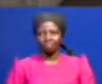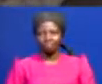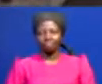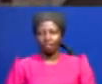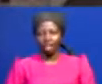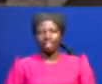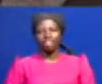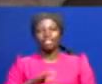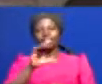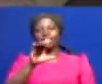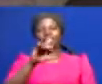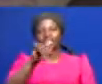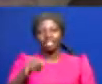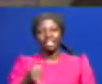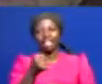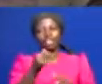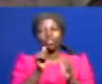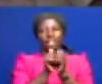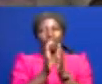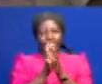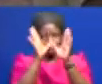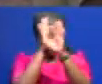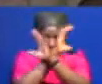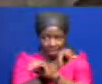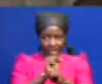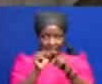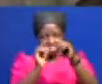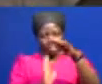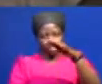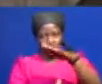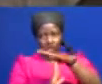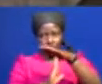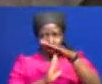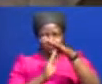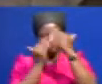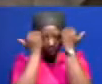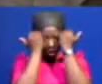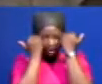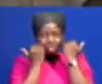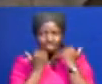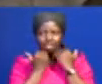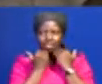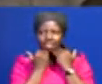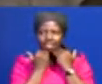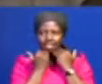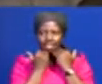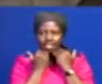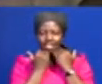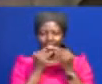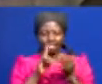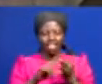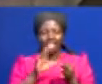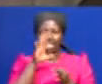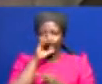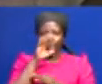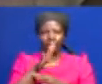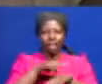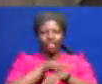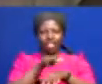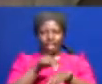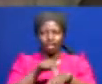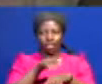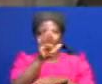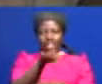the Chief Justice and President of the Supreme Court, the Speakers of the National Assembly